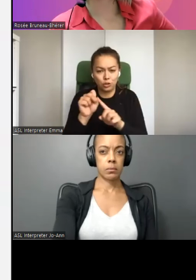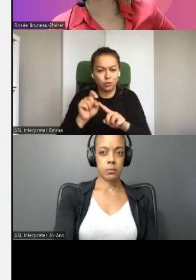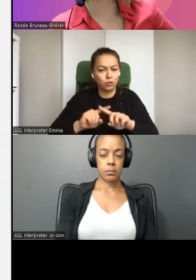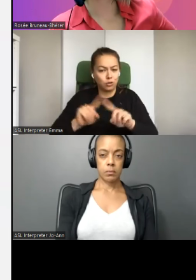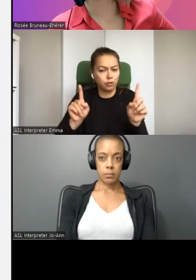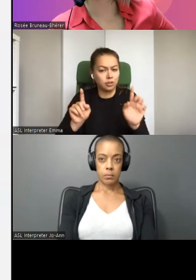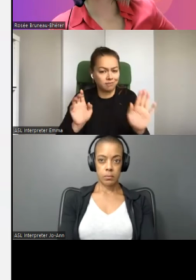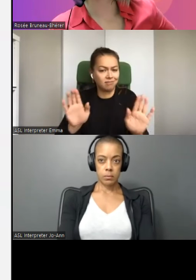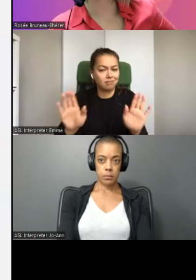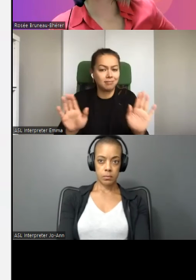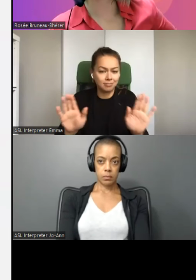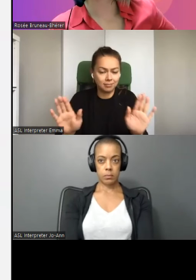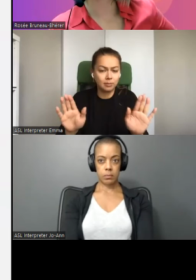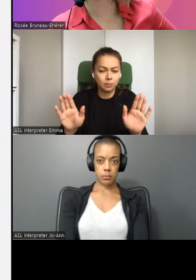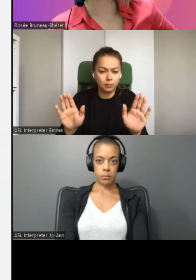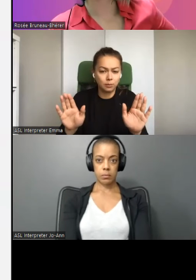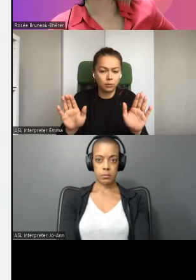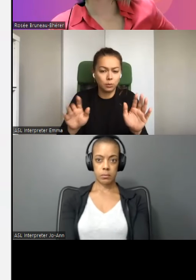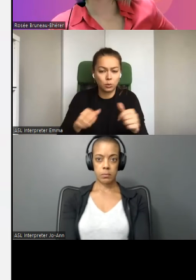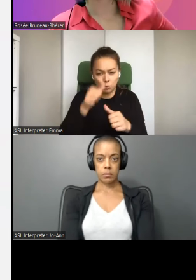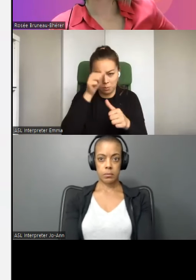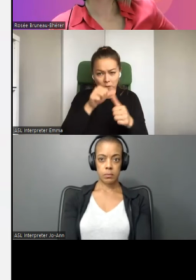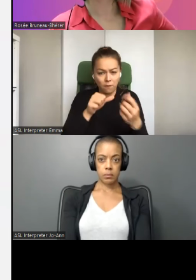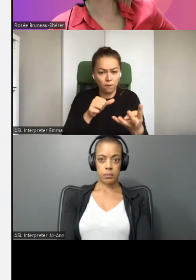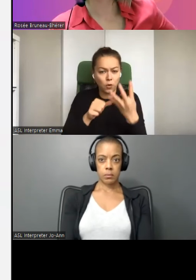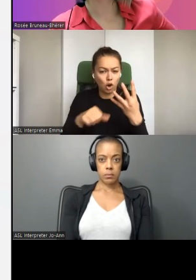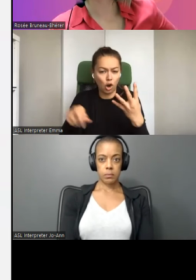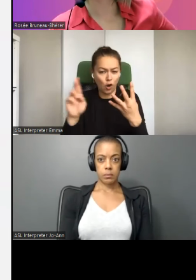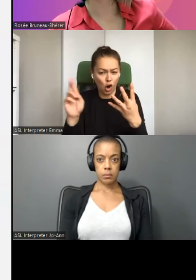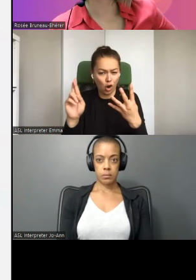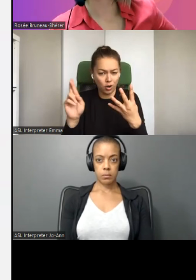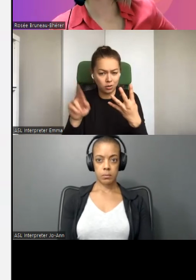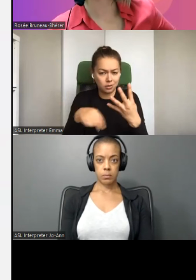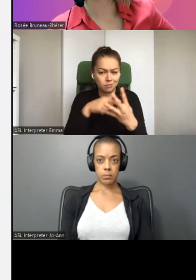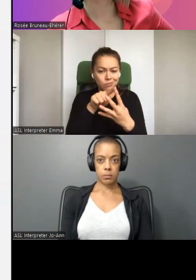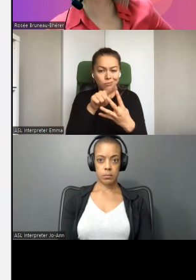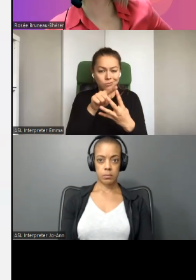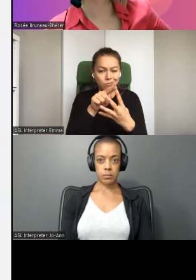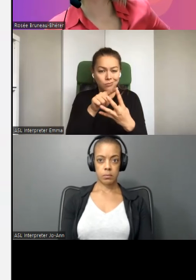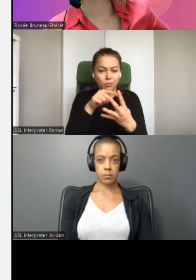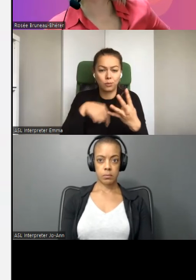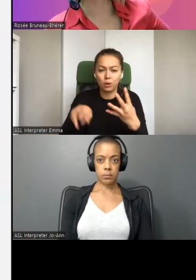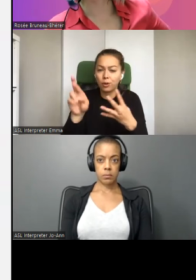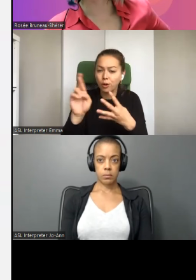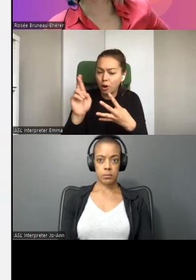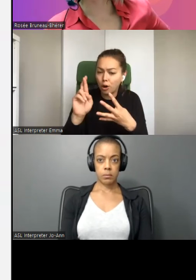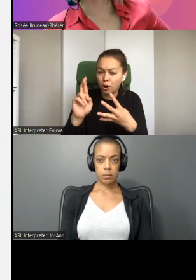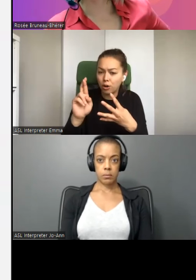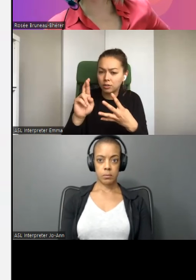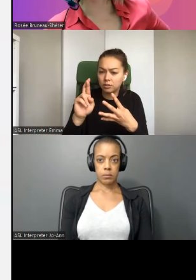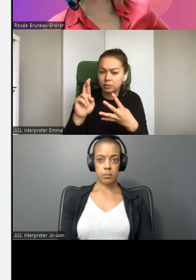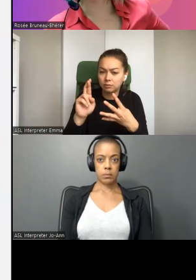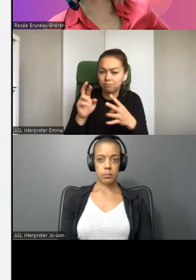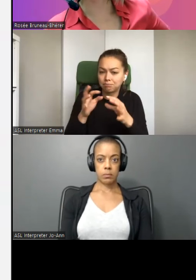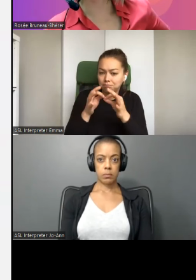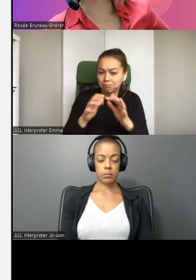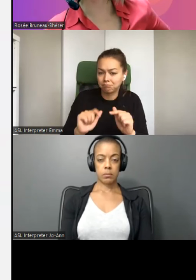the first R we referred to. How, as a society, how you